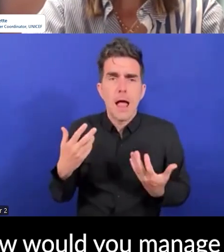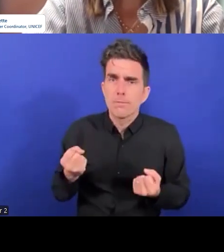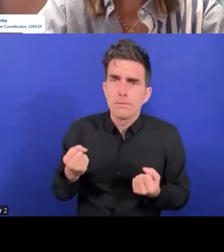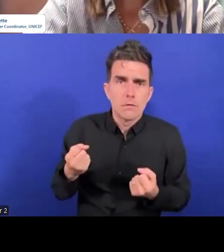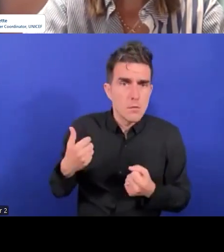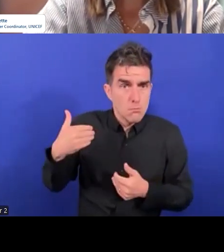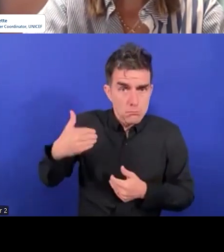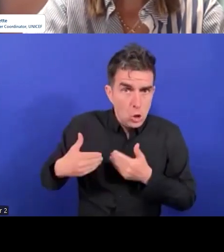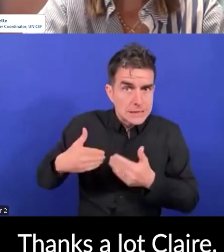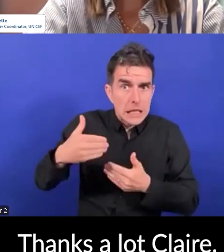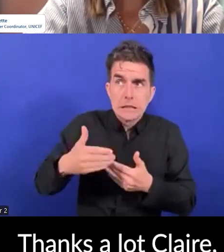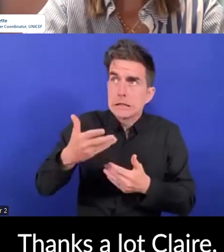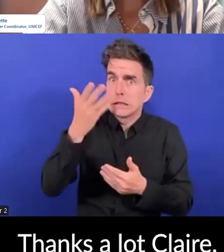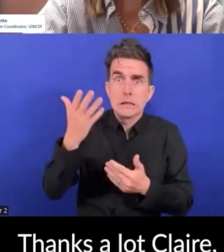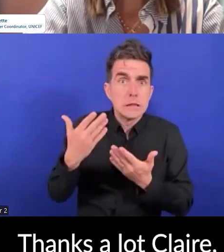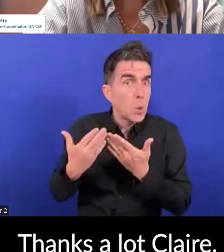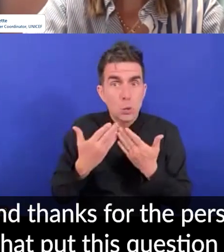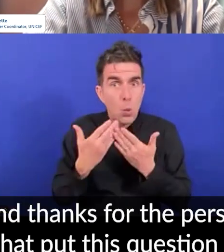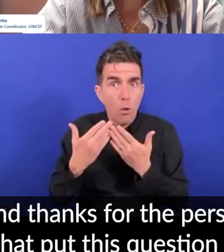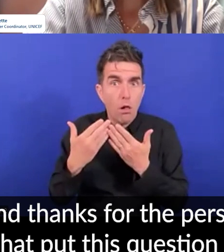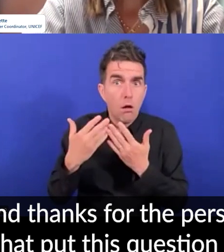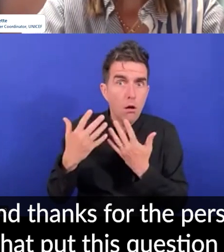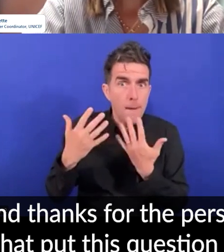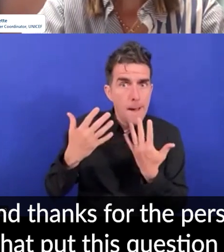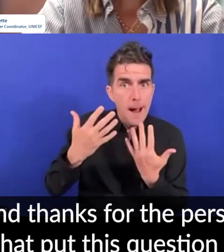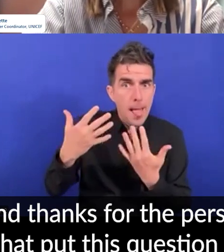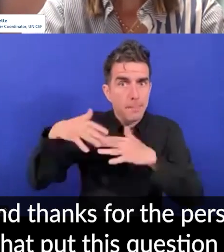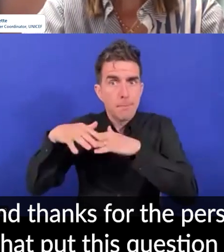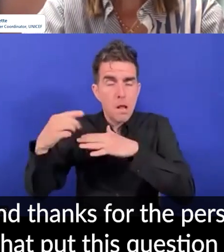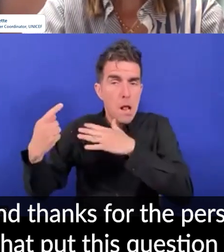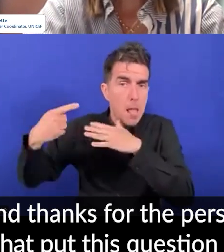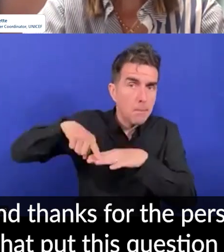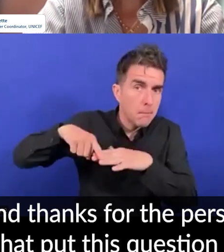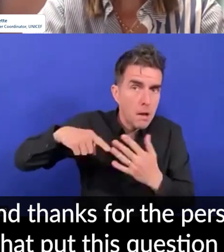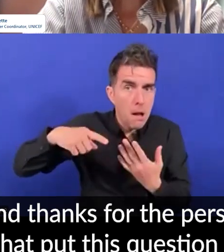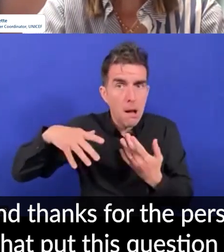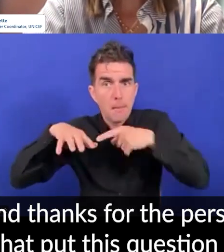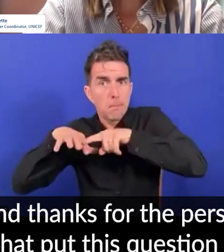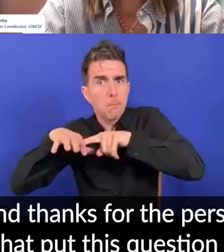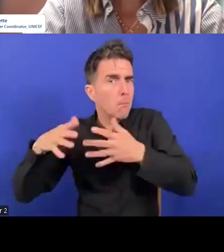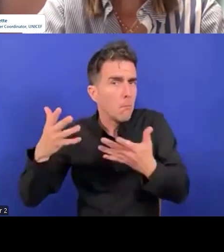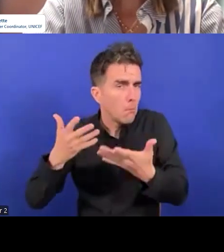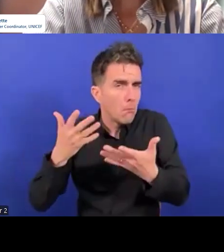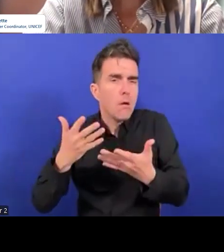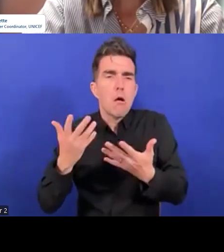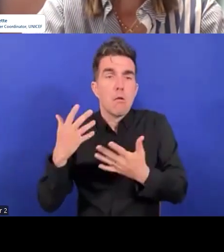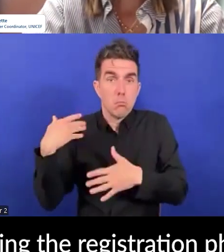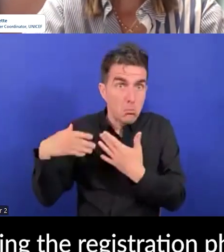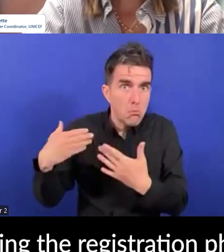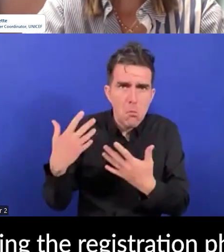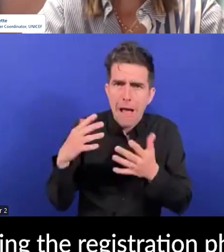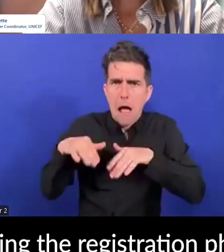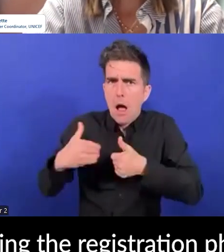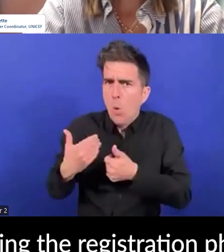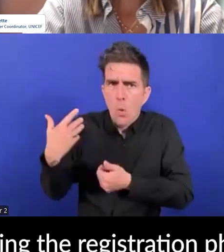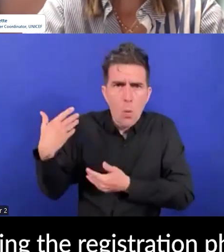them? Thanks a lot, Claire, and thanks for the person that put this question in in during